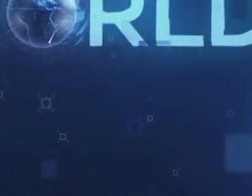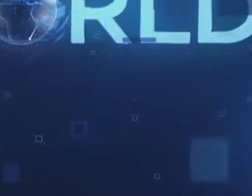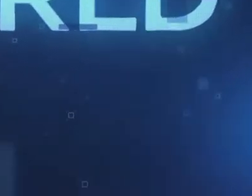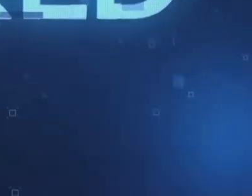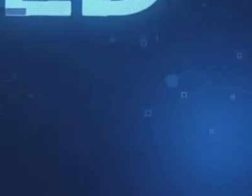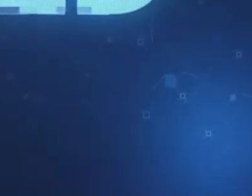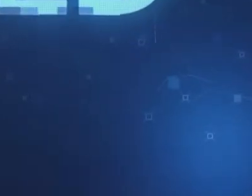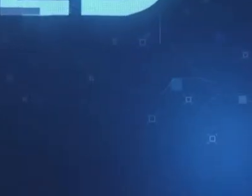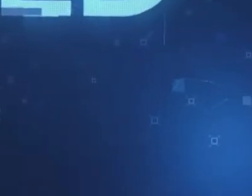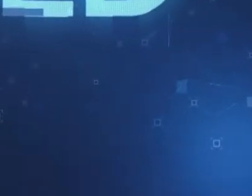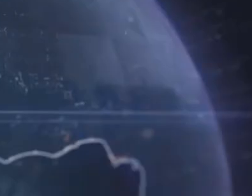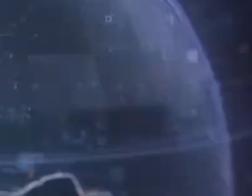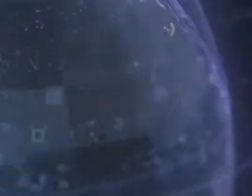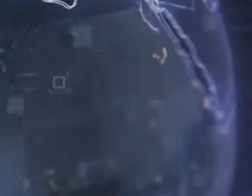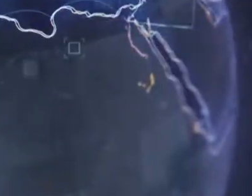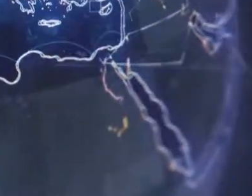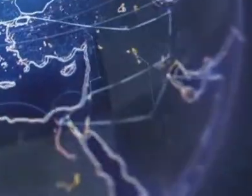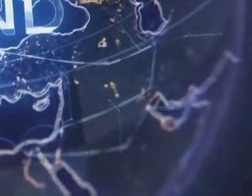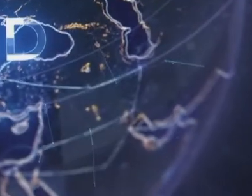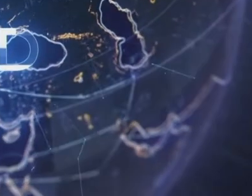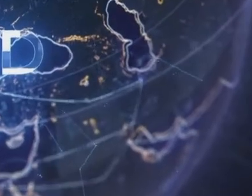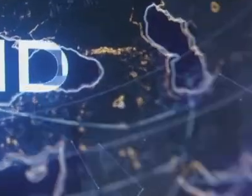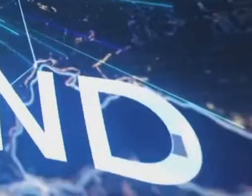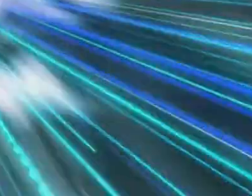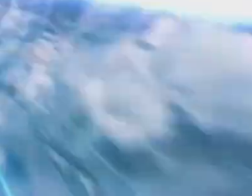we all live in a digital world